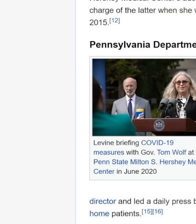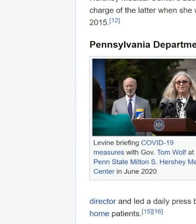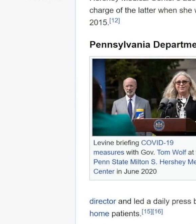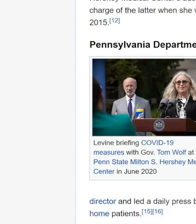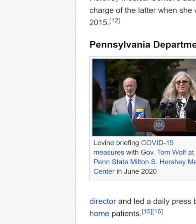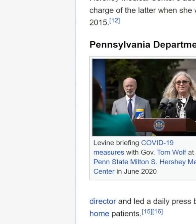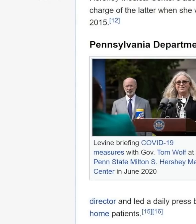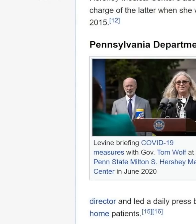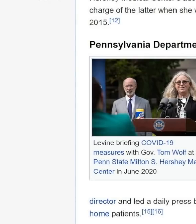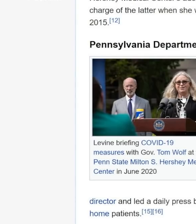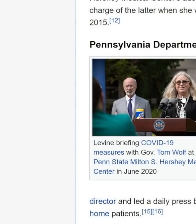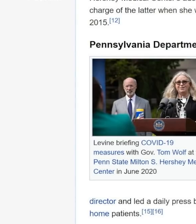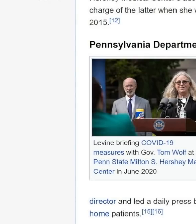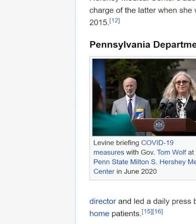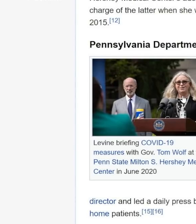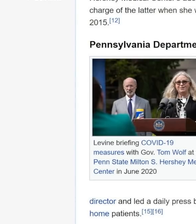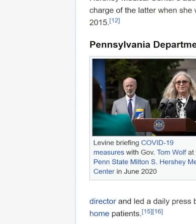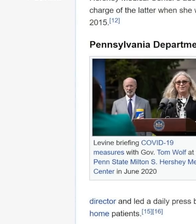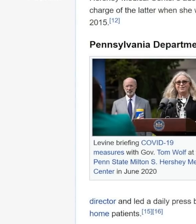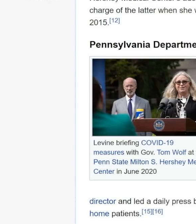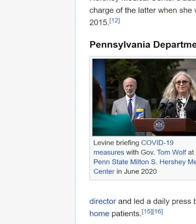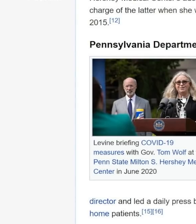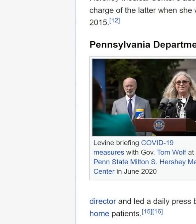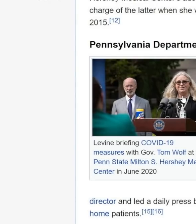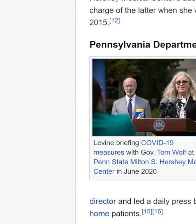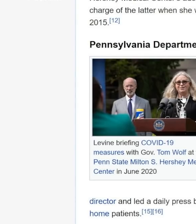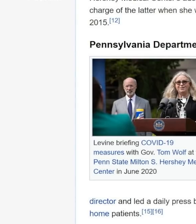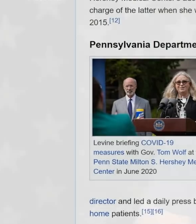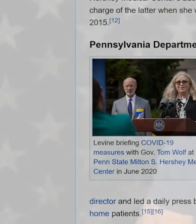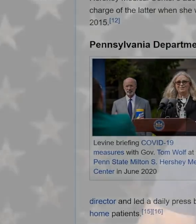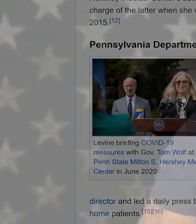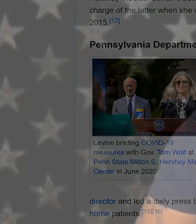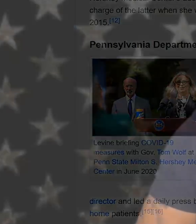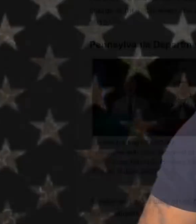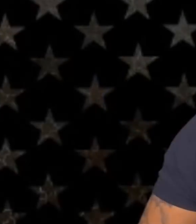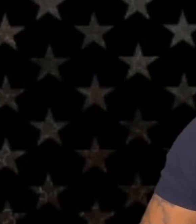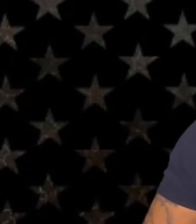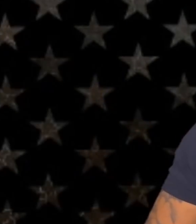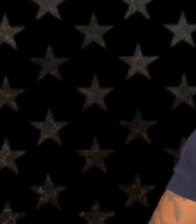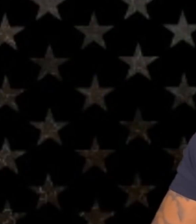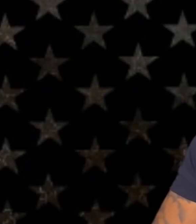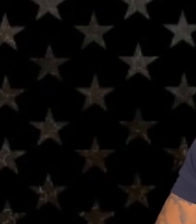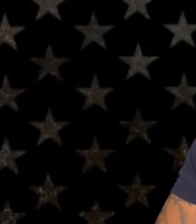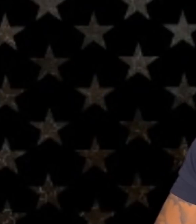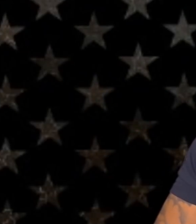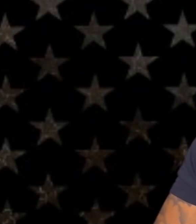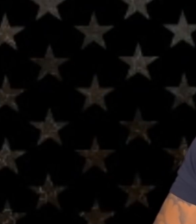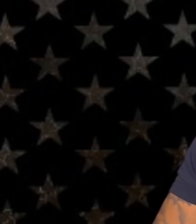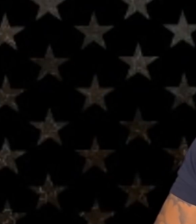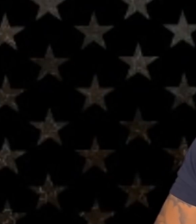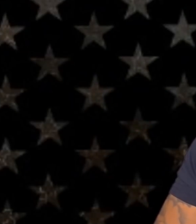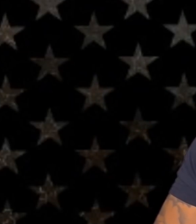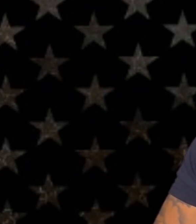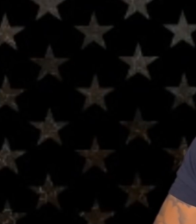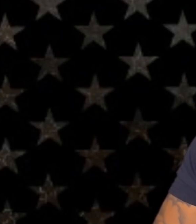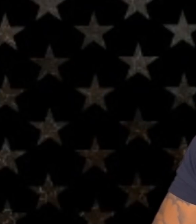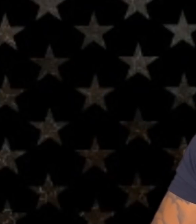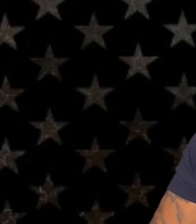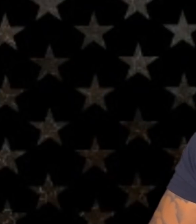transitioned in 2011, What are y'all even doing? But I'm going to show you something else because I think it's important to call this out.